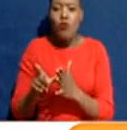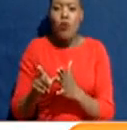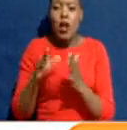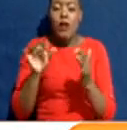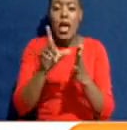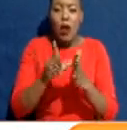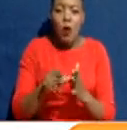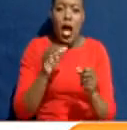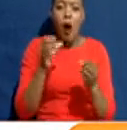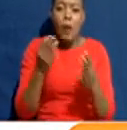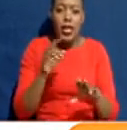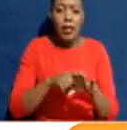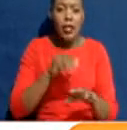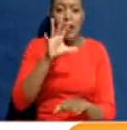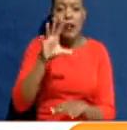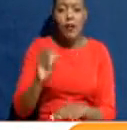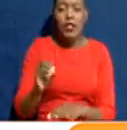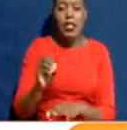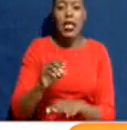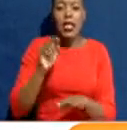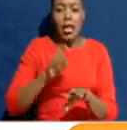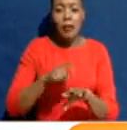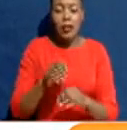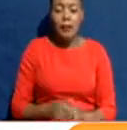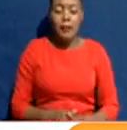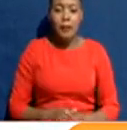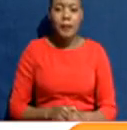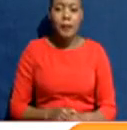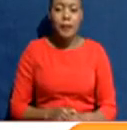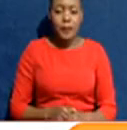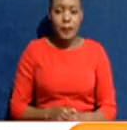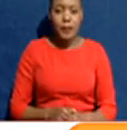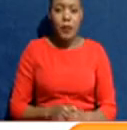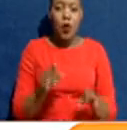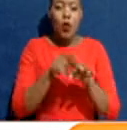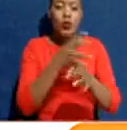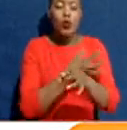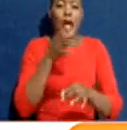times, indicating strong traction of the Hustlers Fund. To further empower the